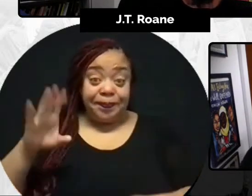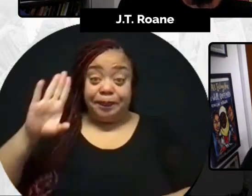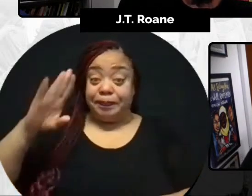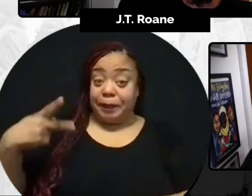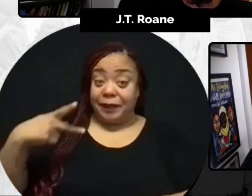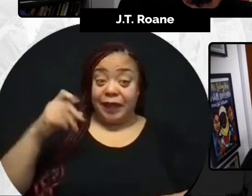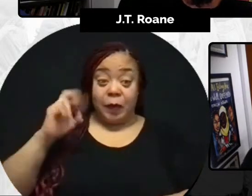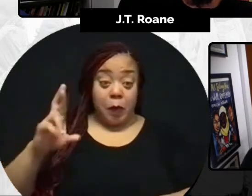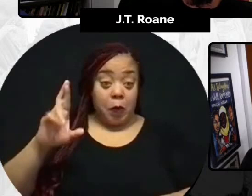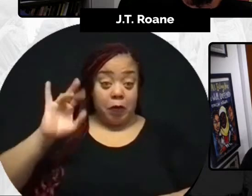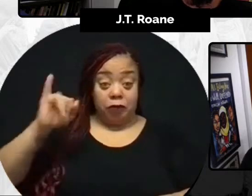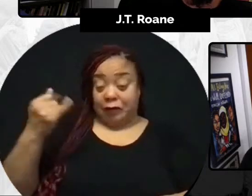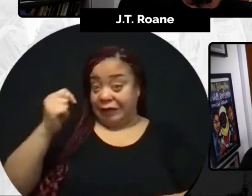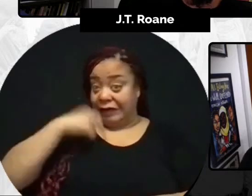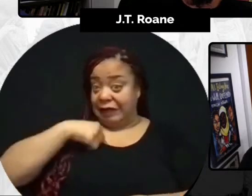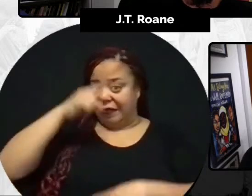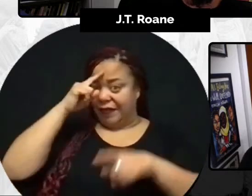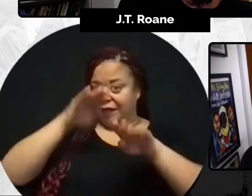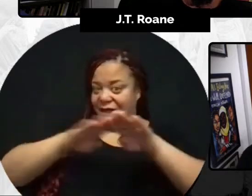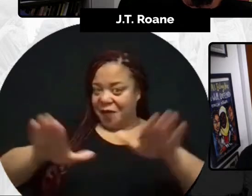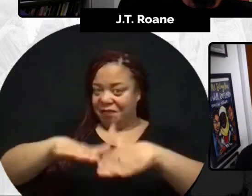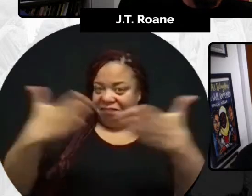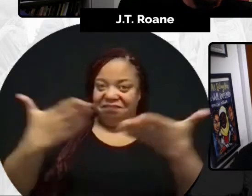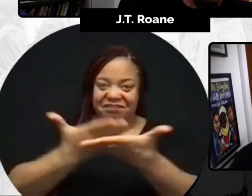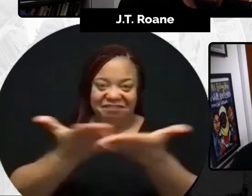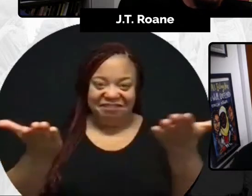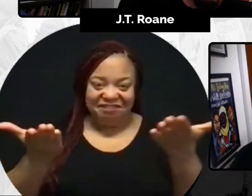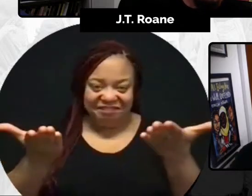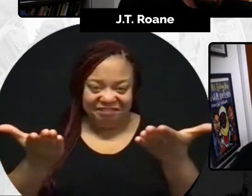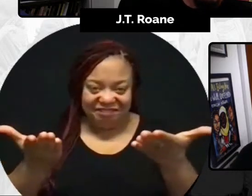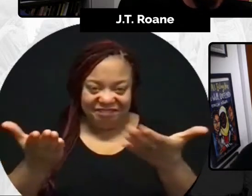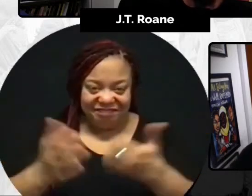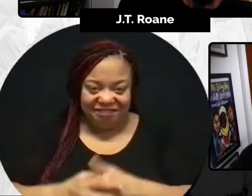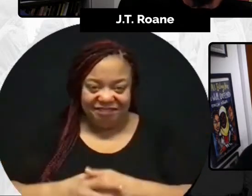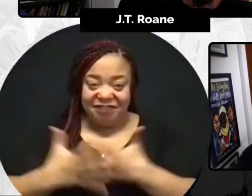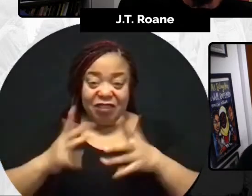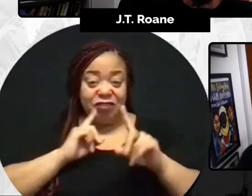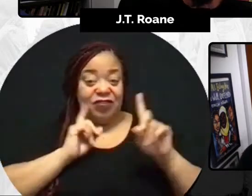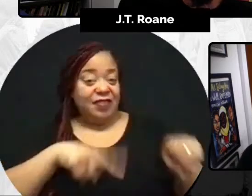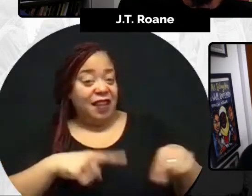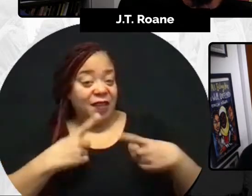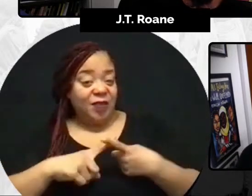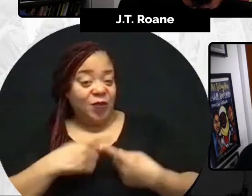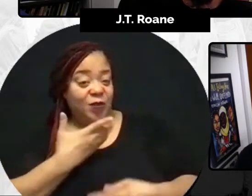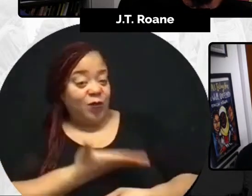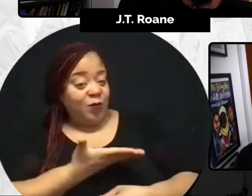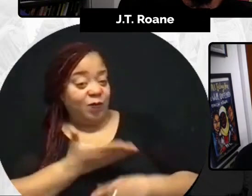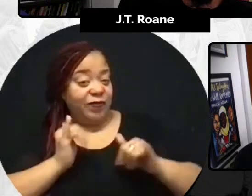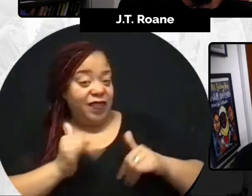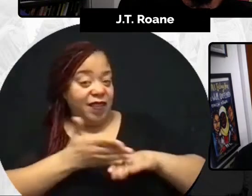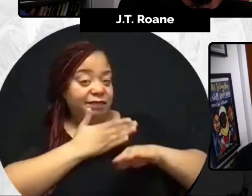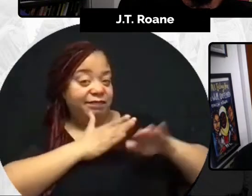of react and respond to the pre-recorded clips.